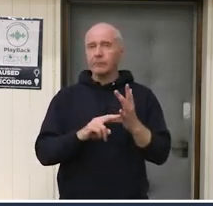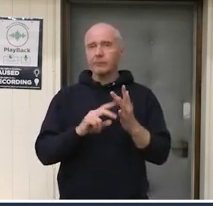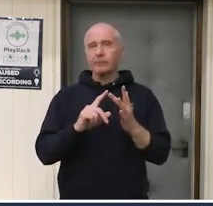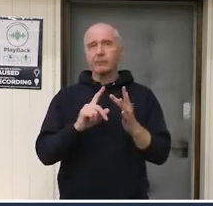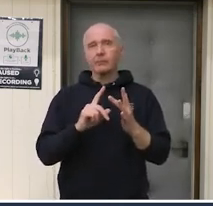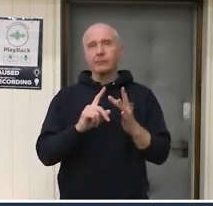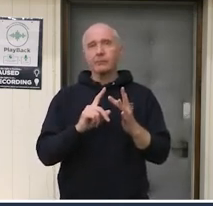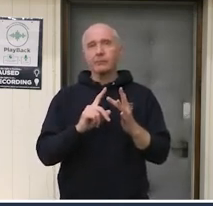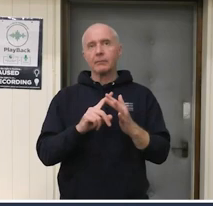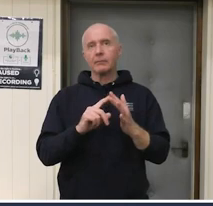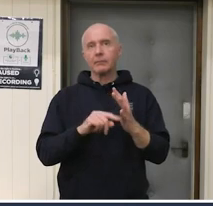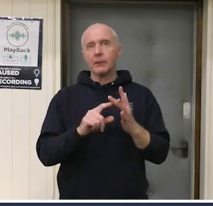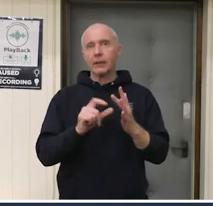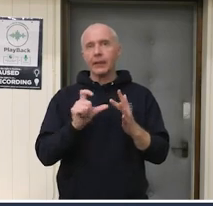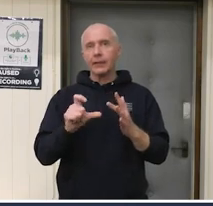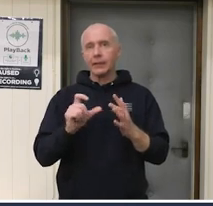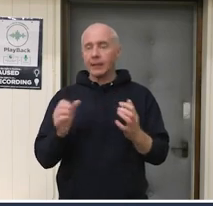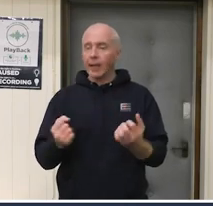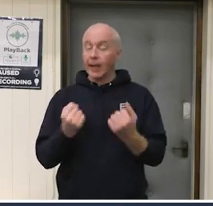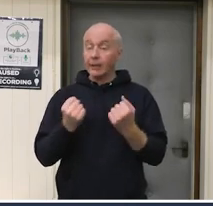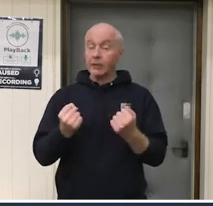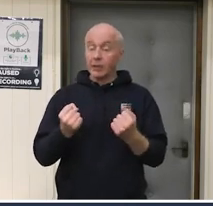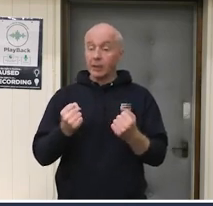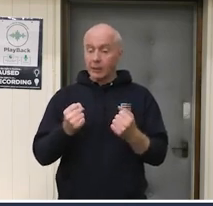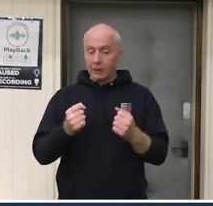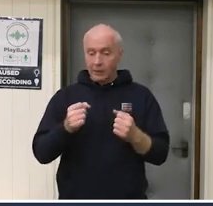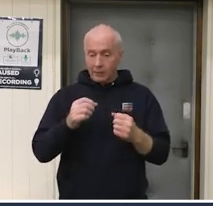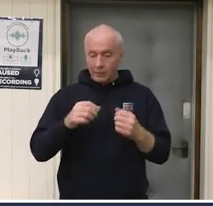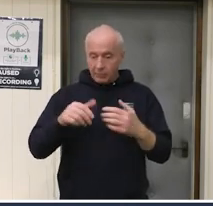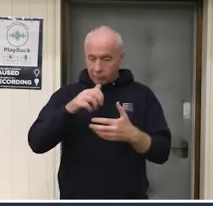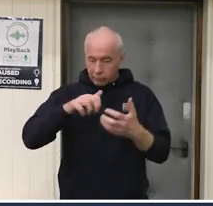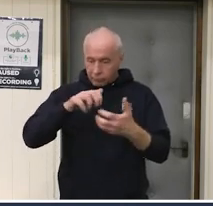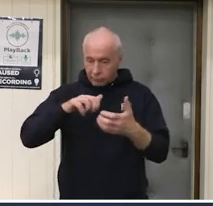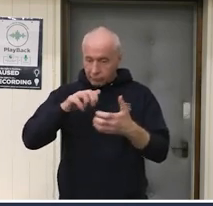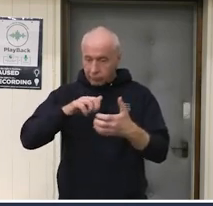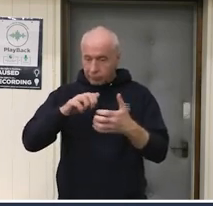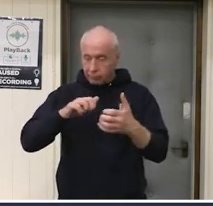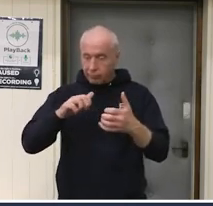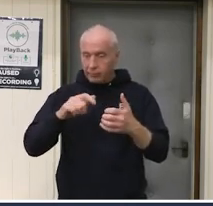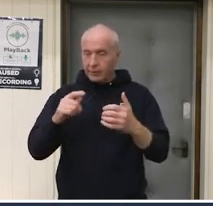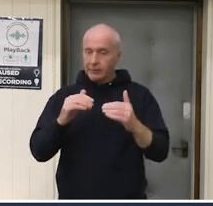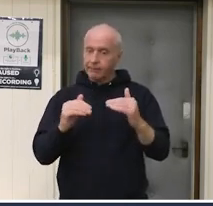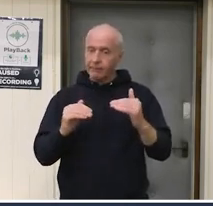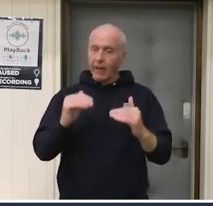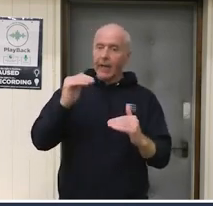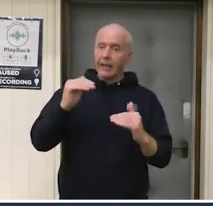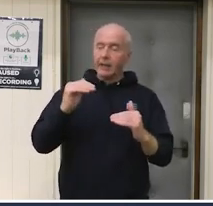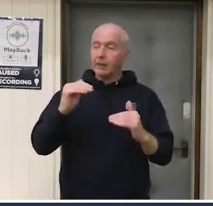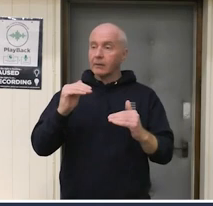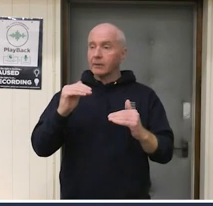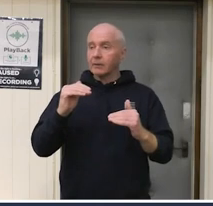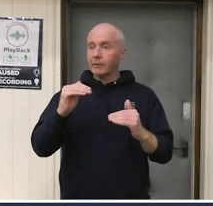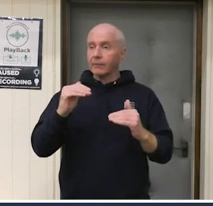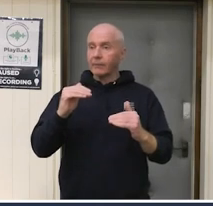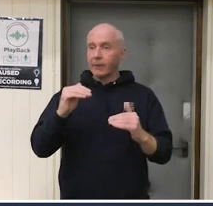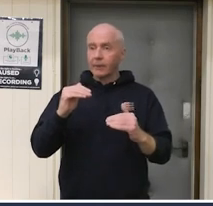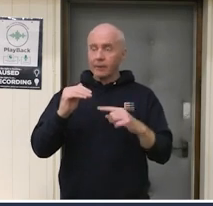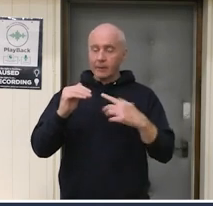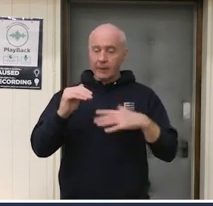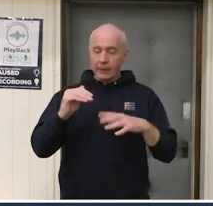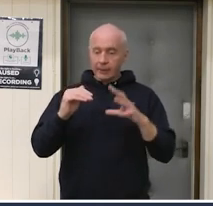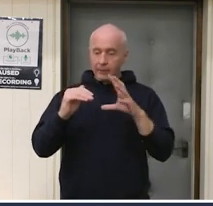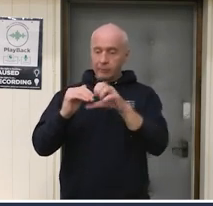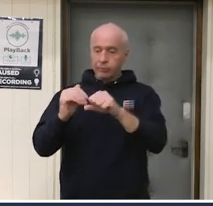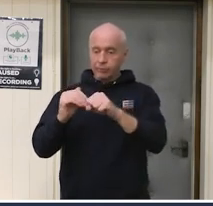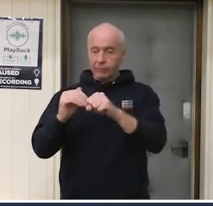and then moving apart. The kinetic energy of the neutron is higher, right? And so we somehow want to capture that energy. So what